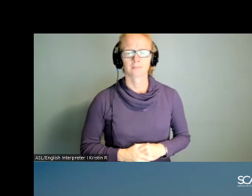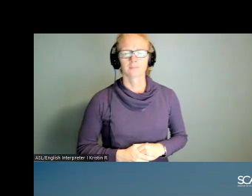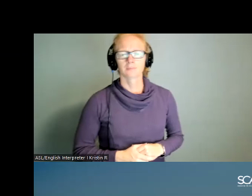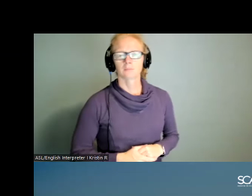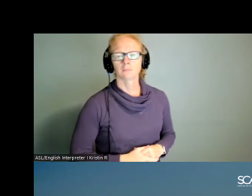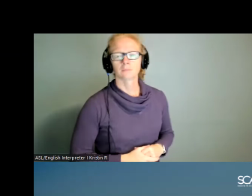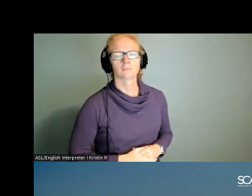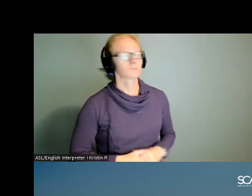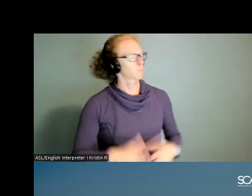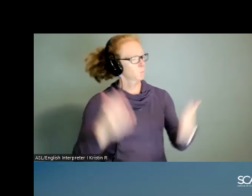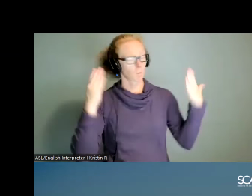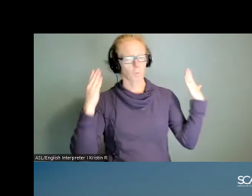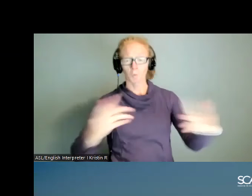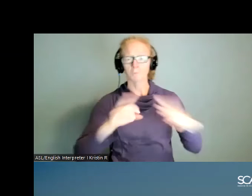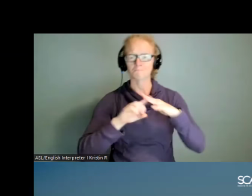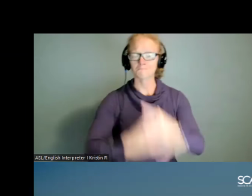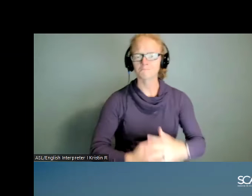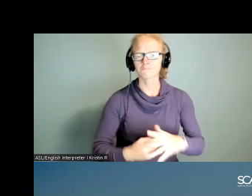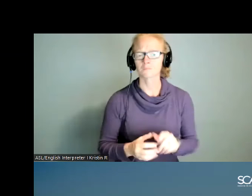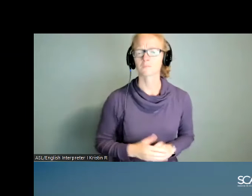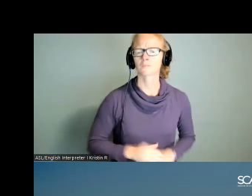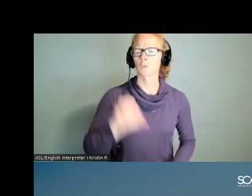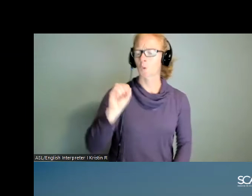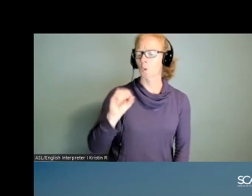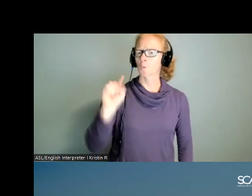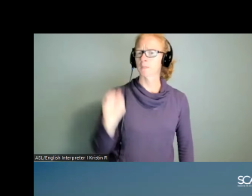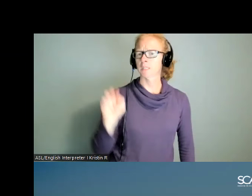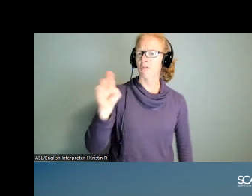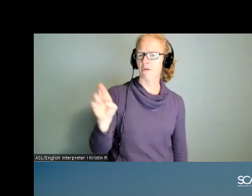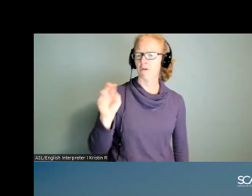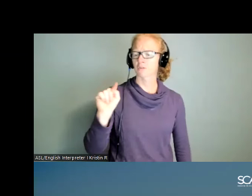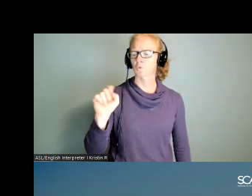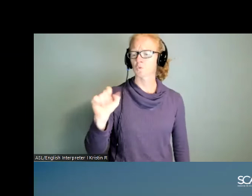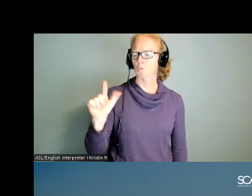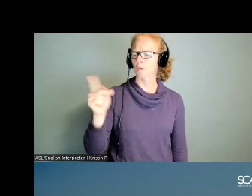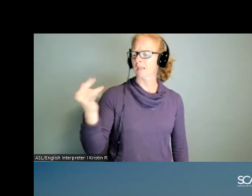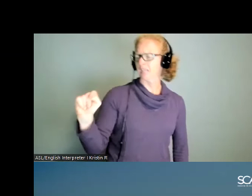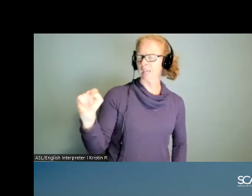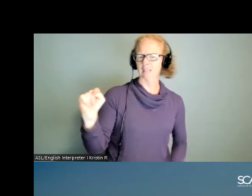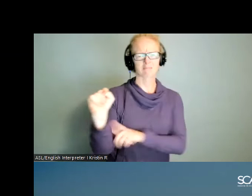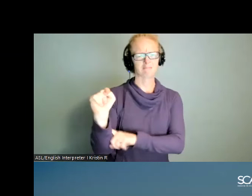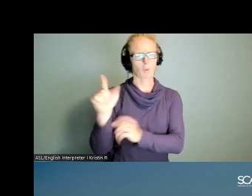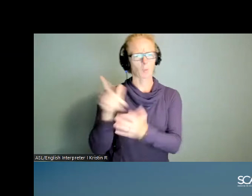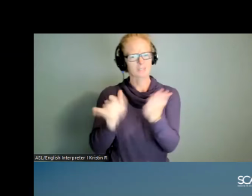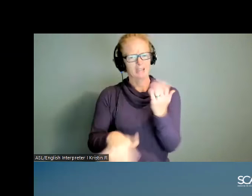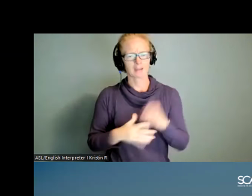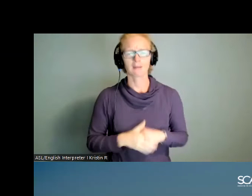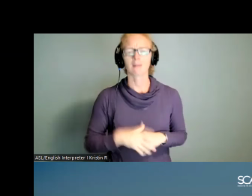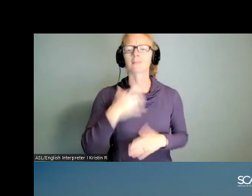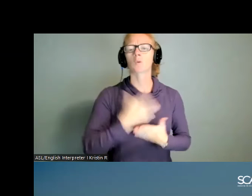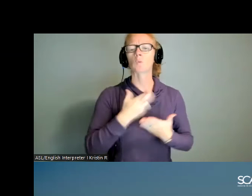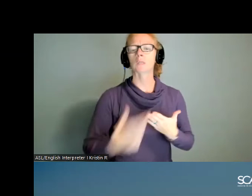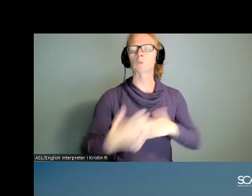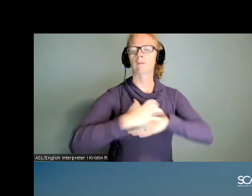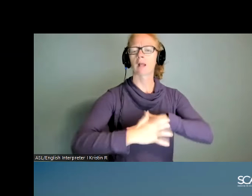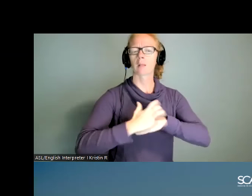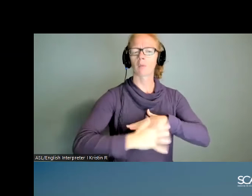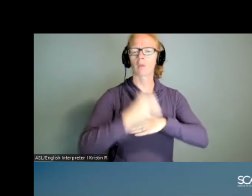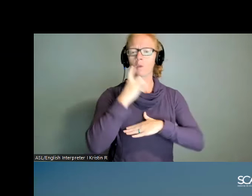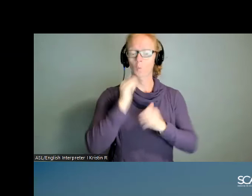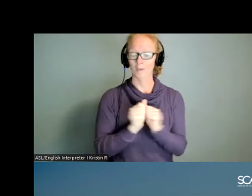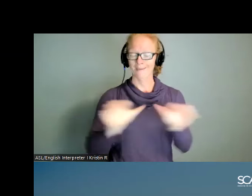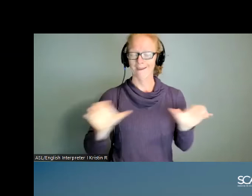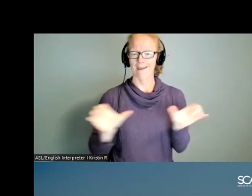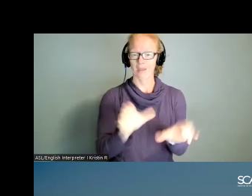So jumping right into it, what is the Other Residential Toolkit? The toolkit is a resource guide that provides actionable guidance